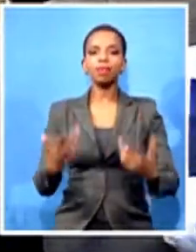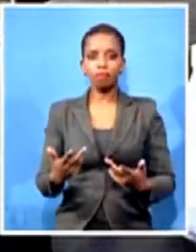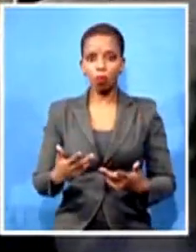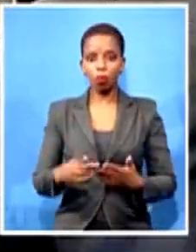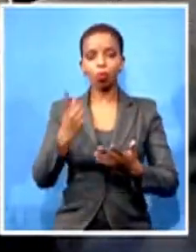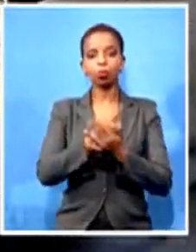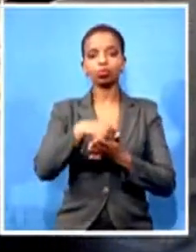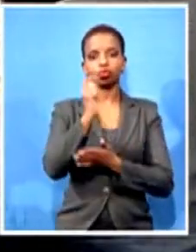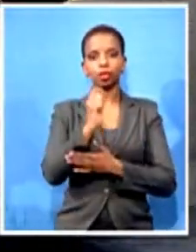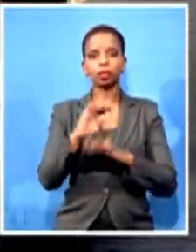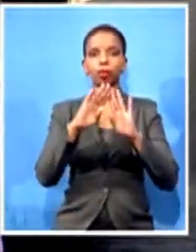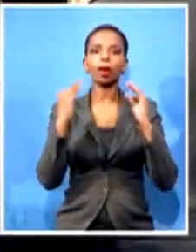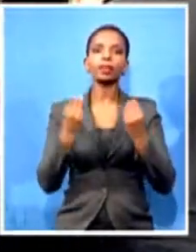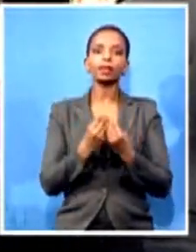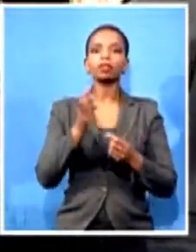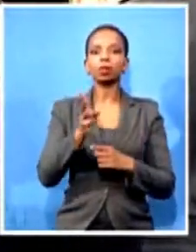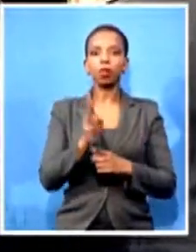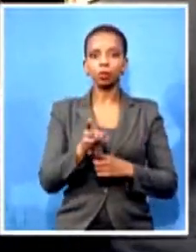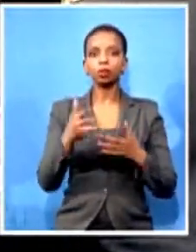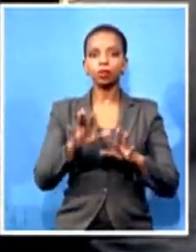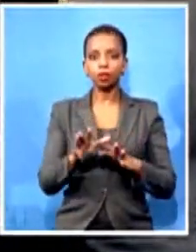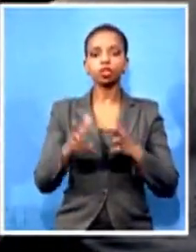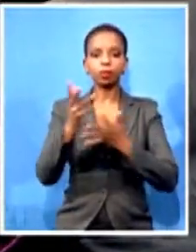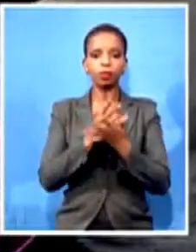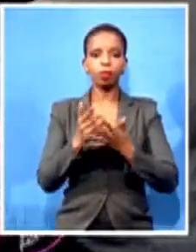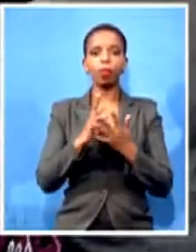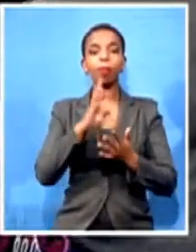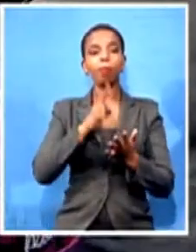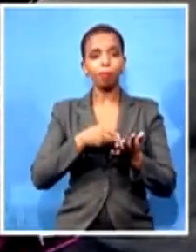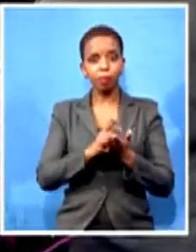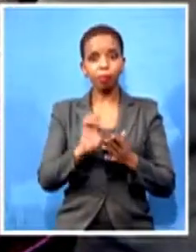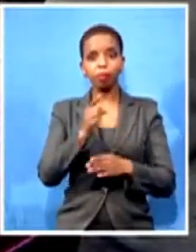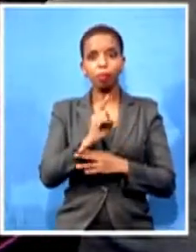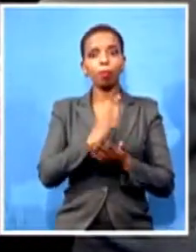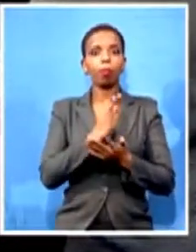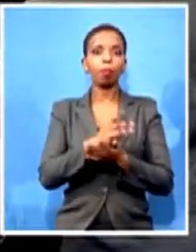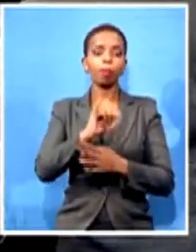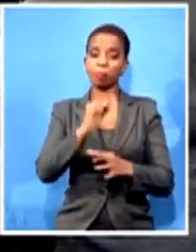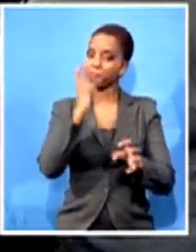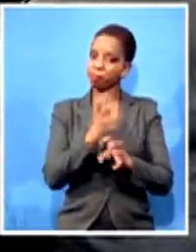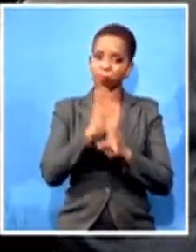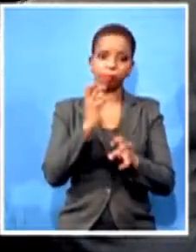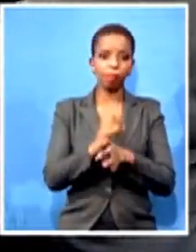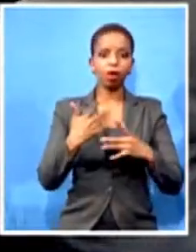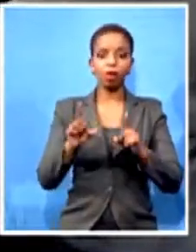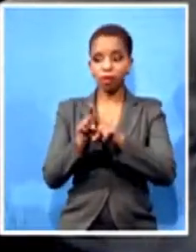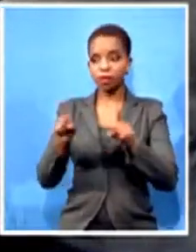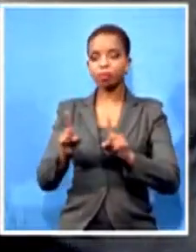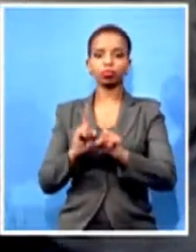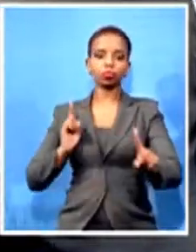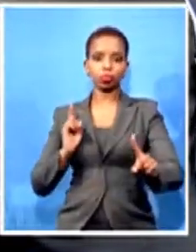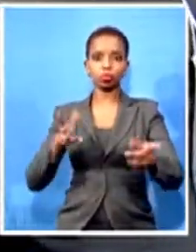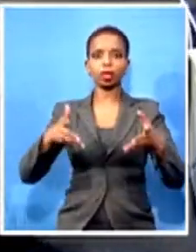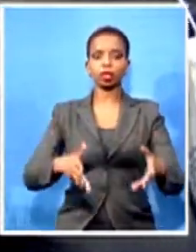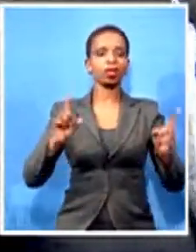to me and was quite honest with me about the fact that it is quite difficult for them to manage social distancing here. People are quite used to shopping